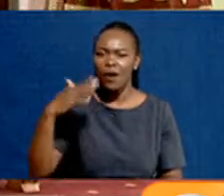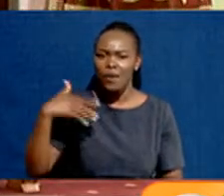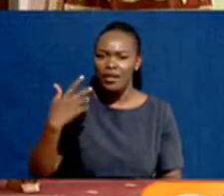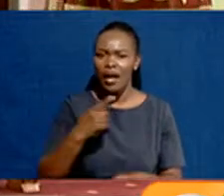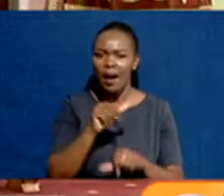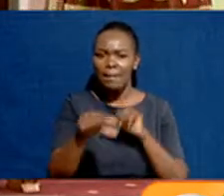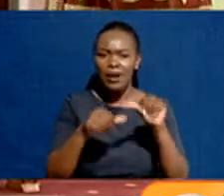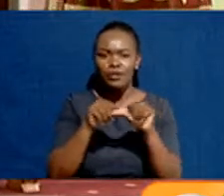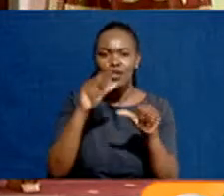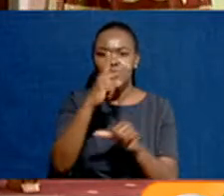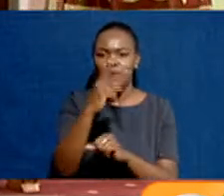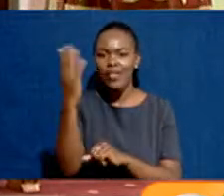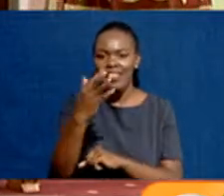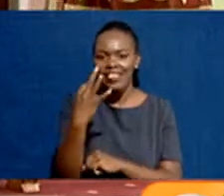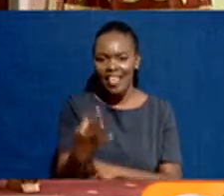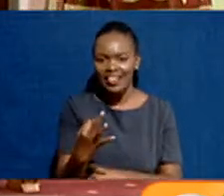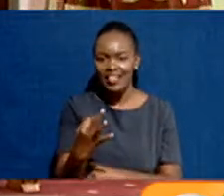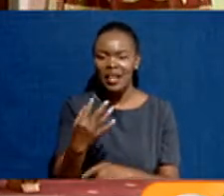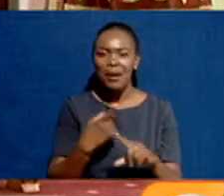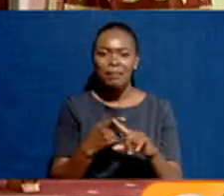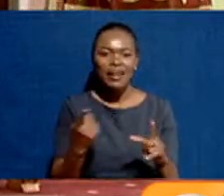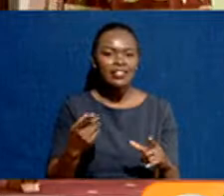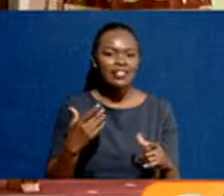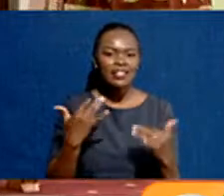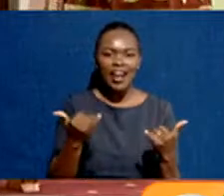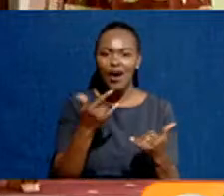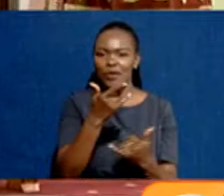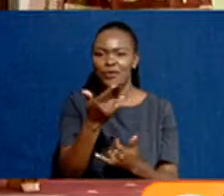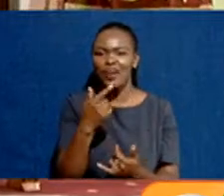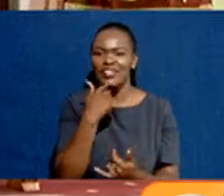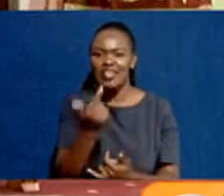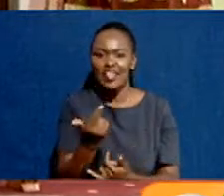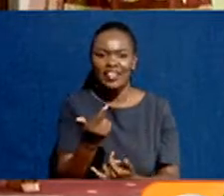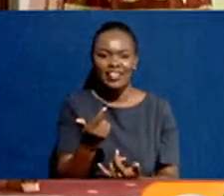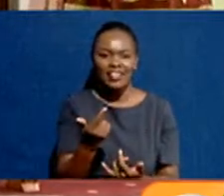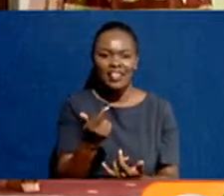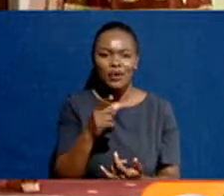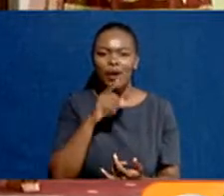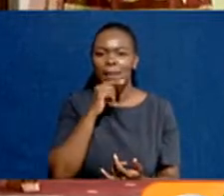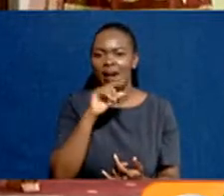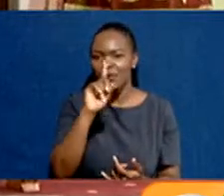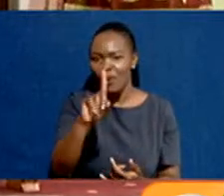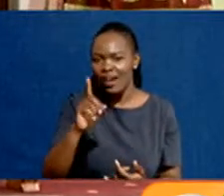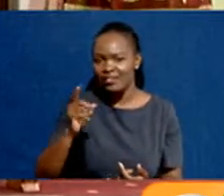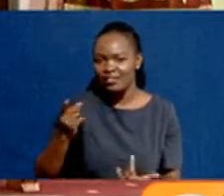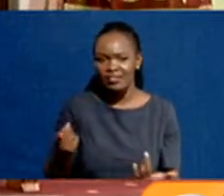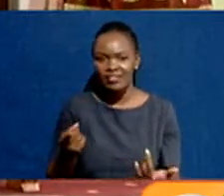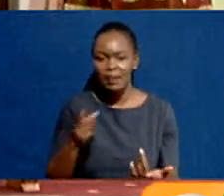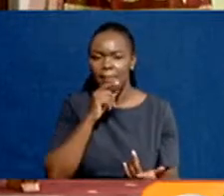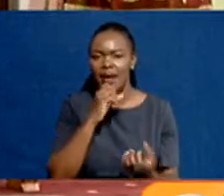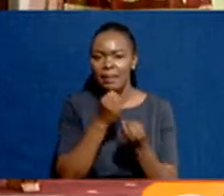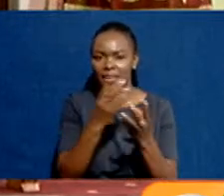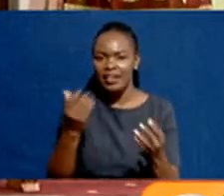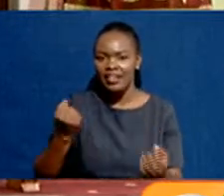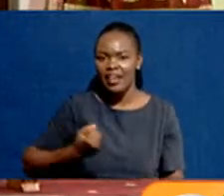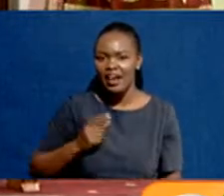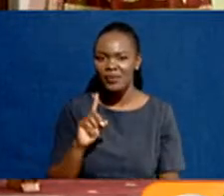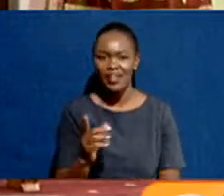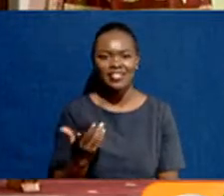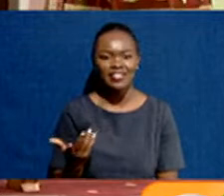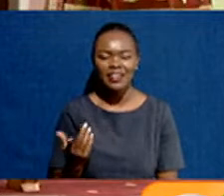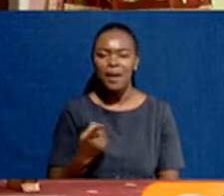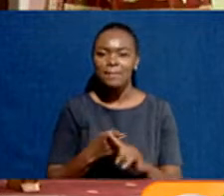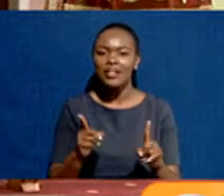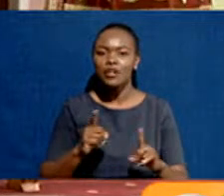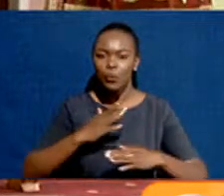rule. Asante. And here you are practicing discrimination. But I want to thank you for the interview. Okay. And we respect press freedom.